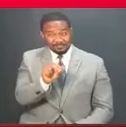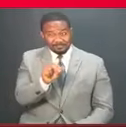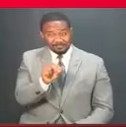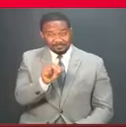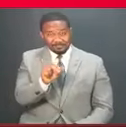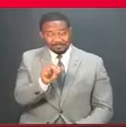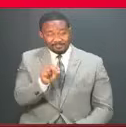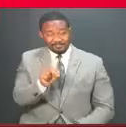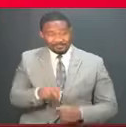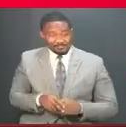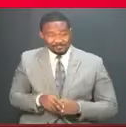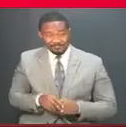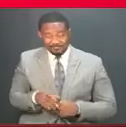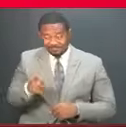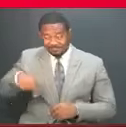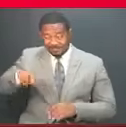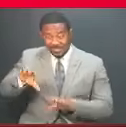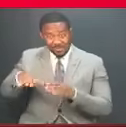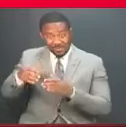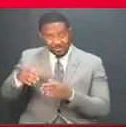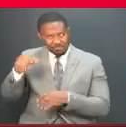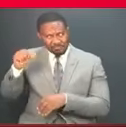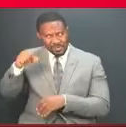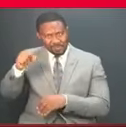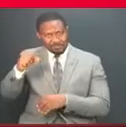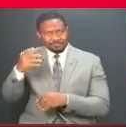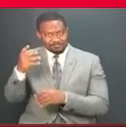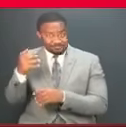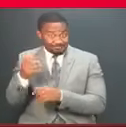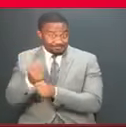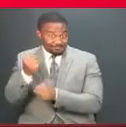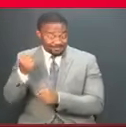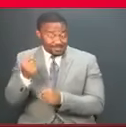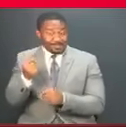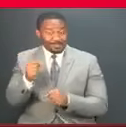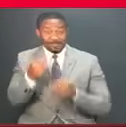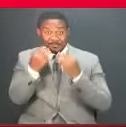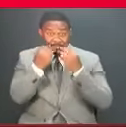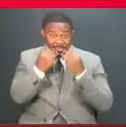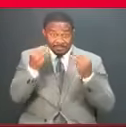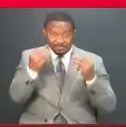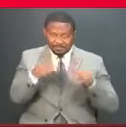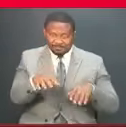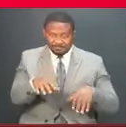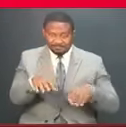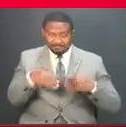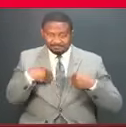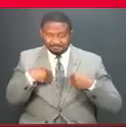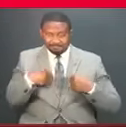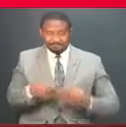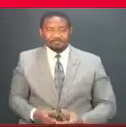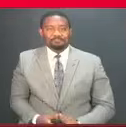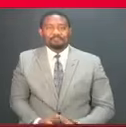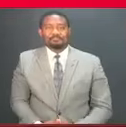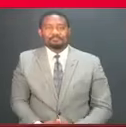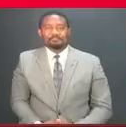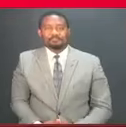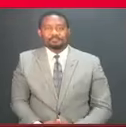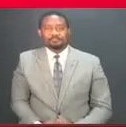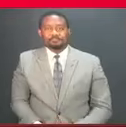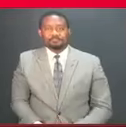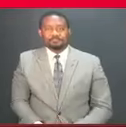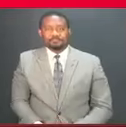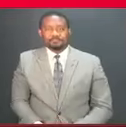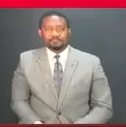Honorable members, the ayes have it. The motion is carried. I cannot get access.